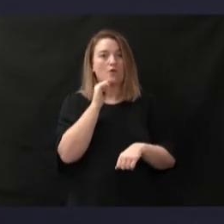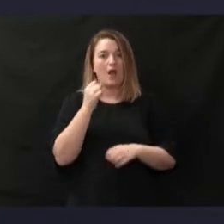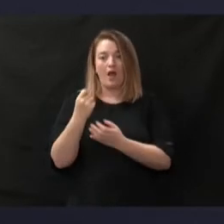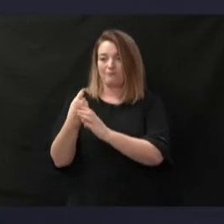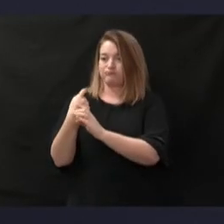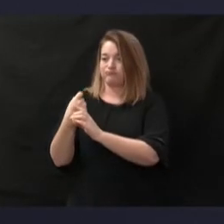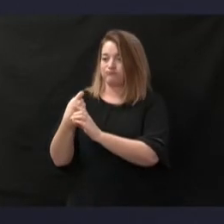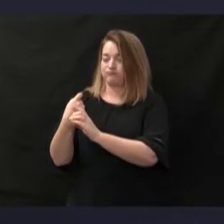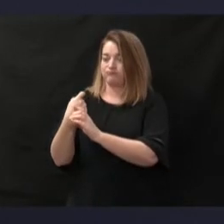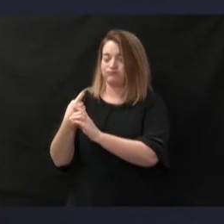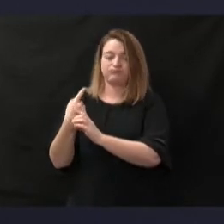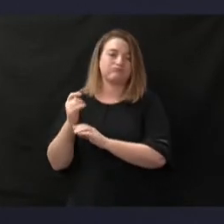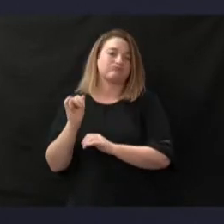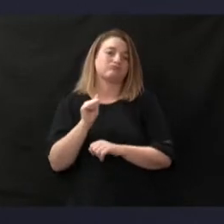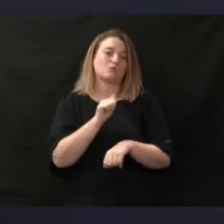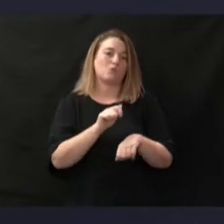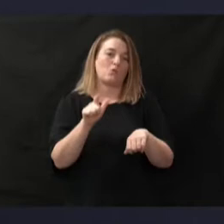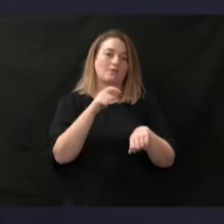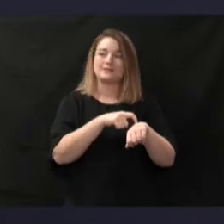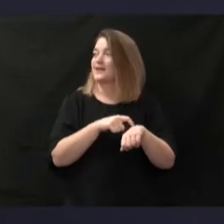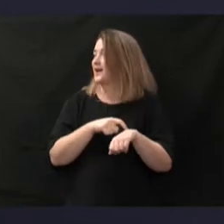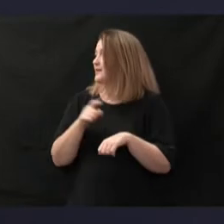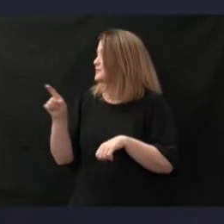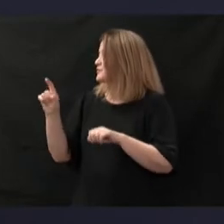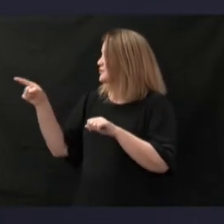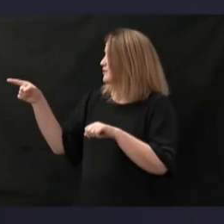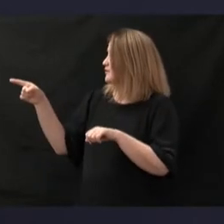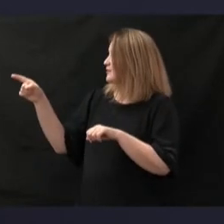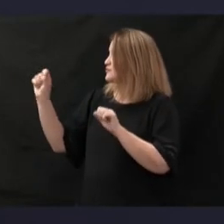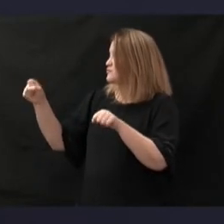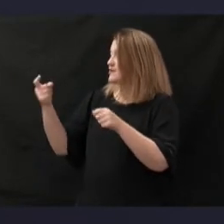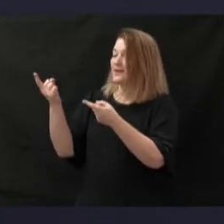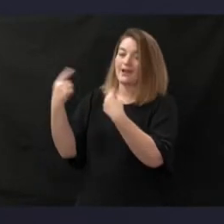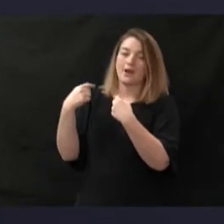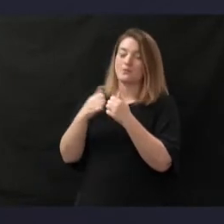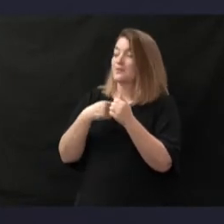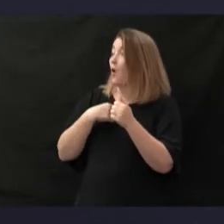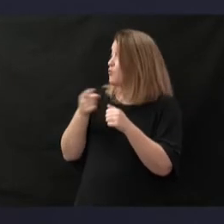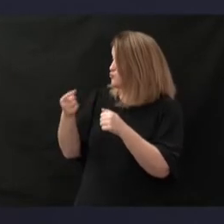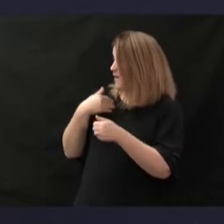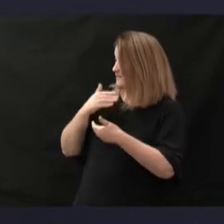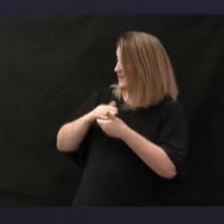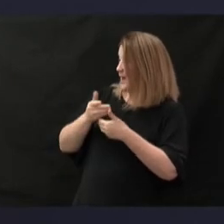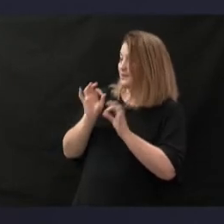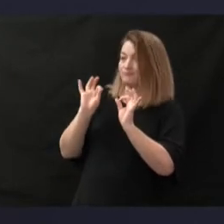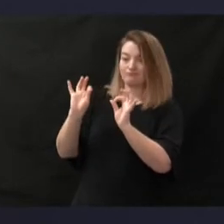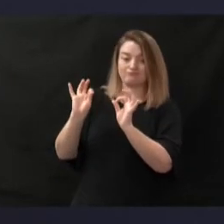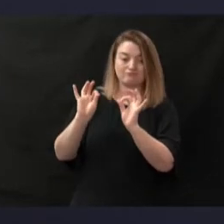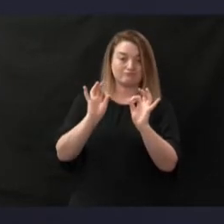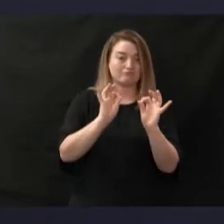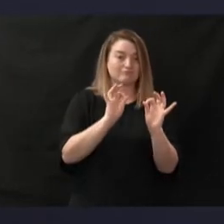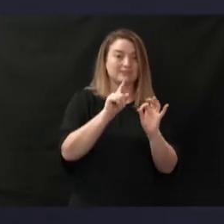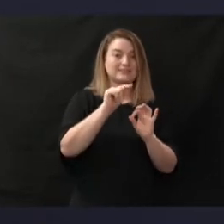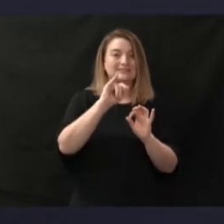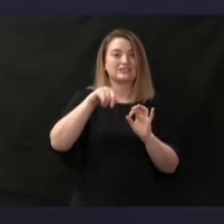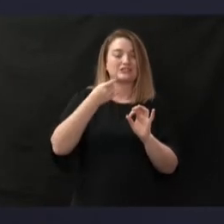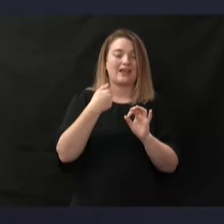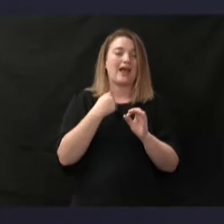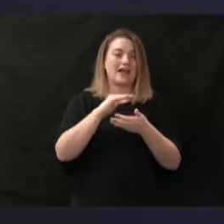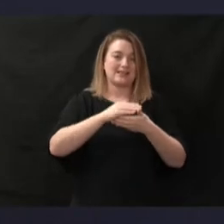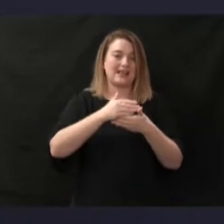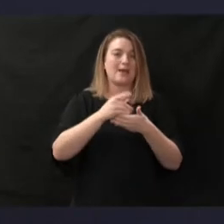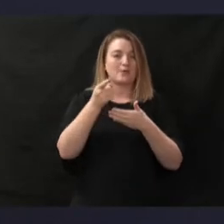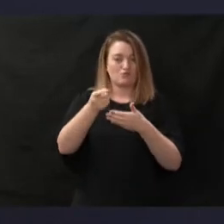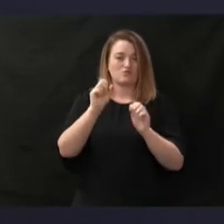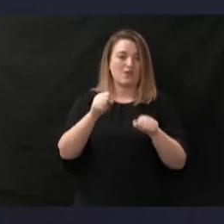You can come up and do it with me. How about that? Oh, you've got a computer? Okay. TJ has a computer for